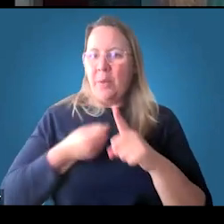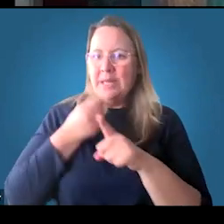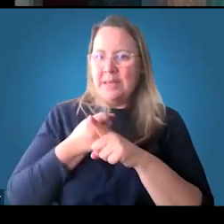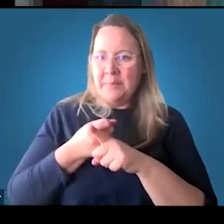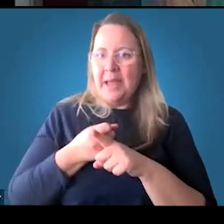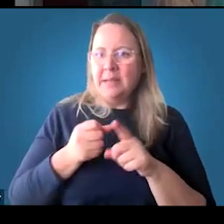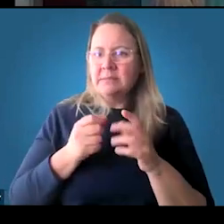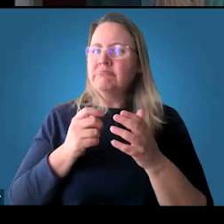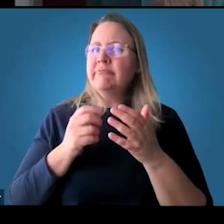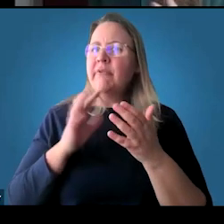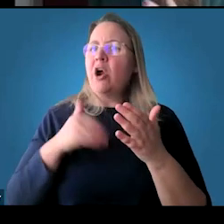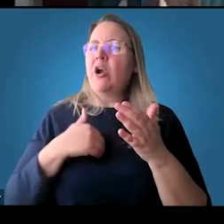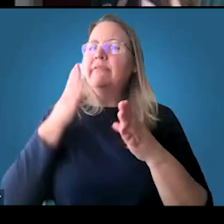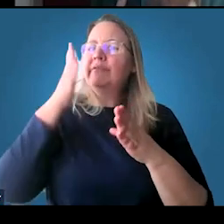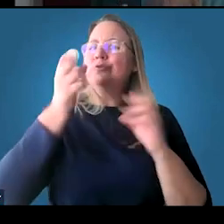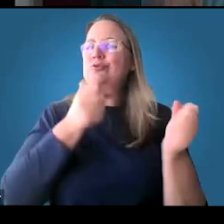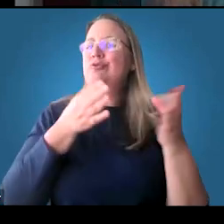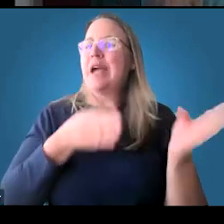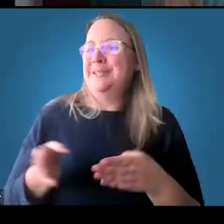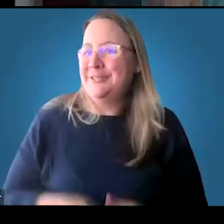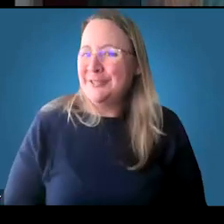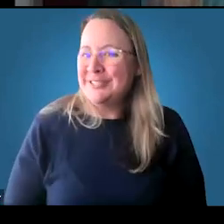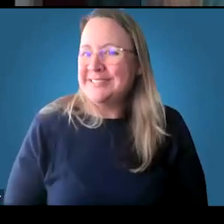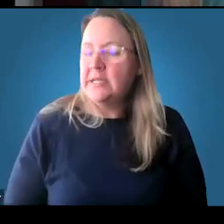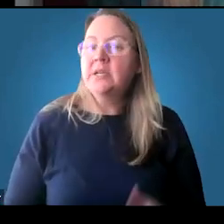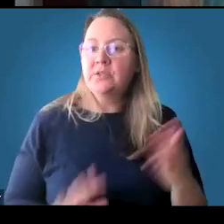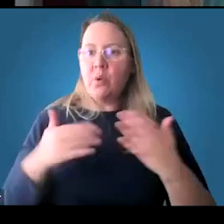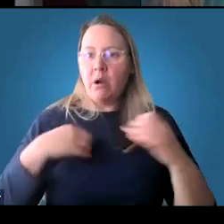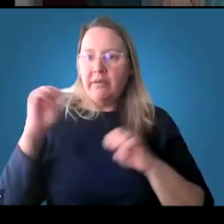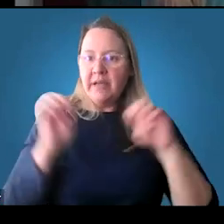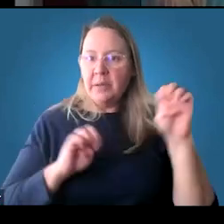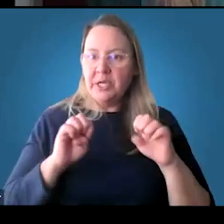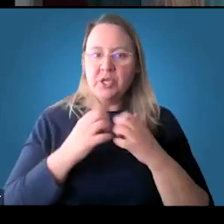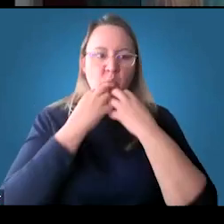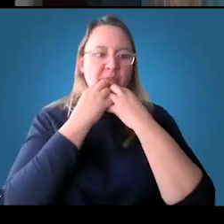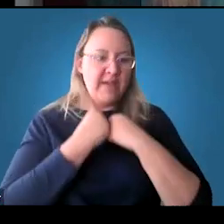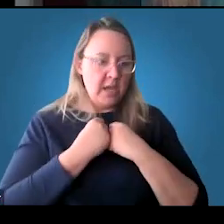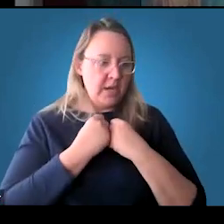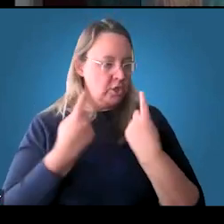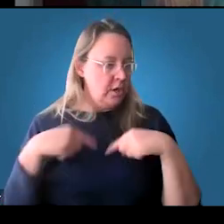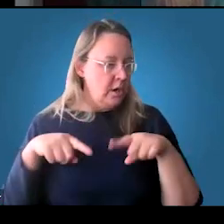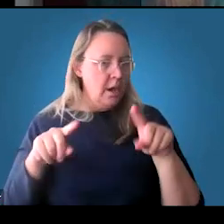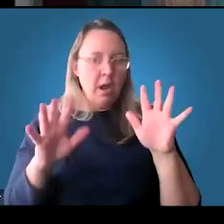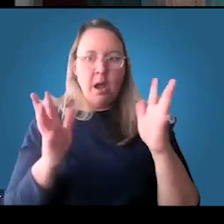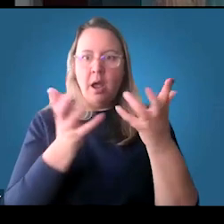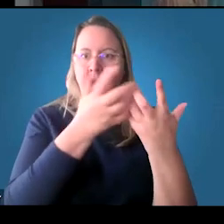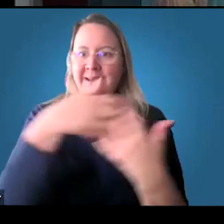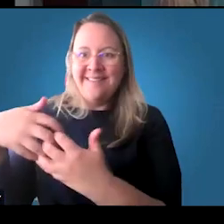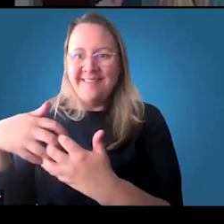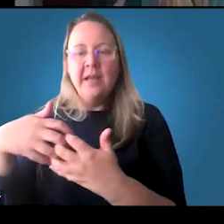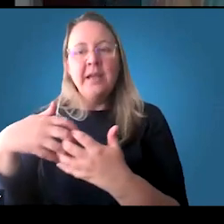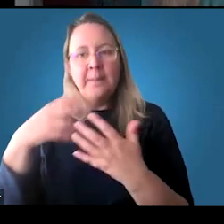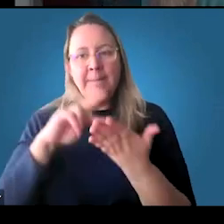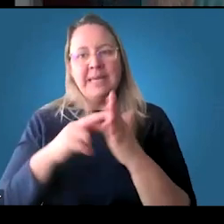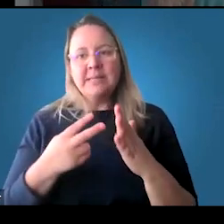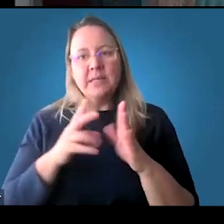future strategy. And so aligning our evaluation with our values includes these ethical considerations.